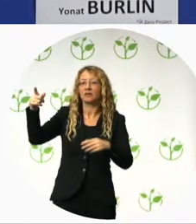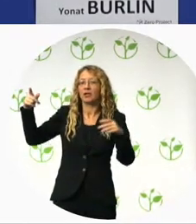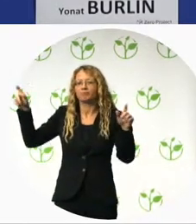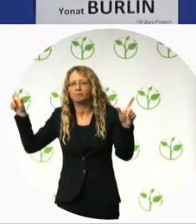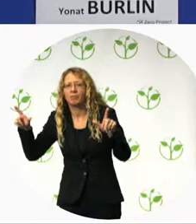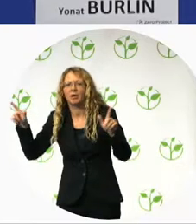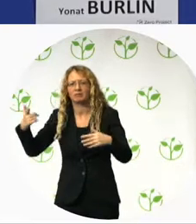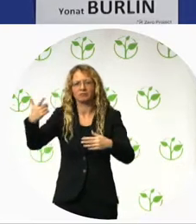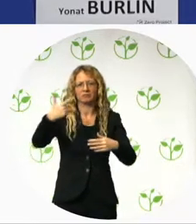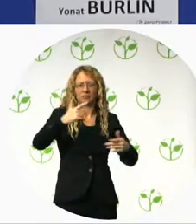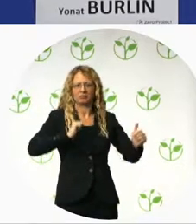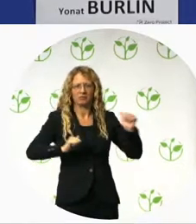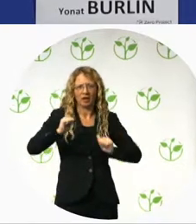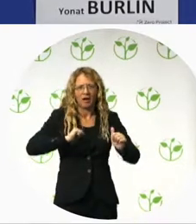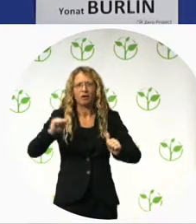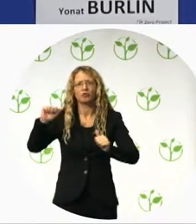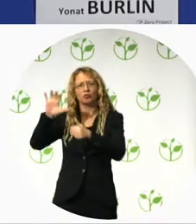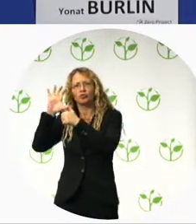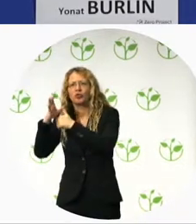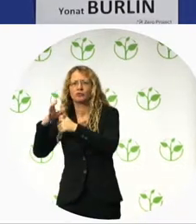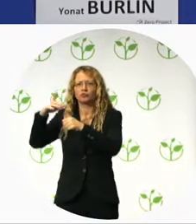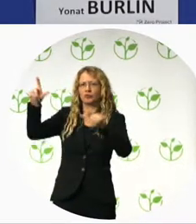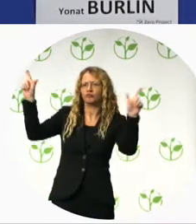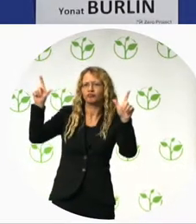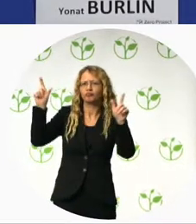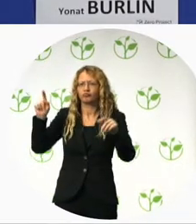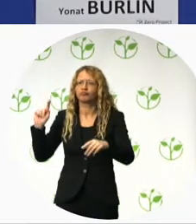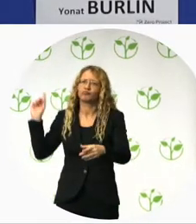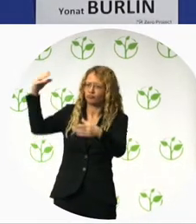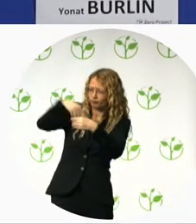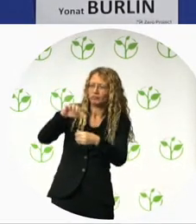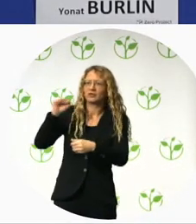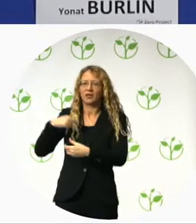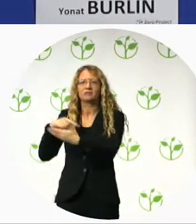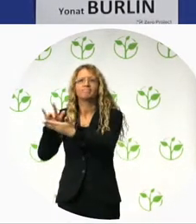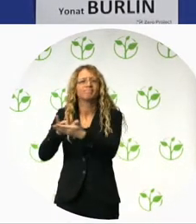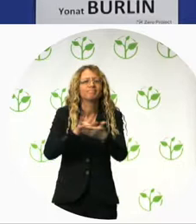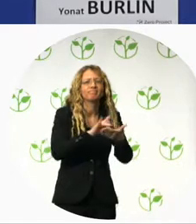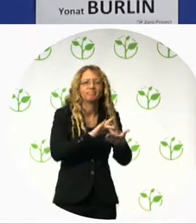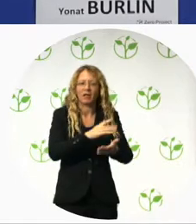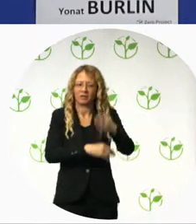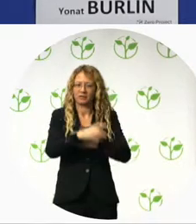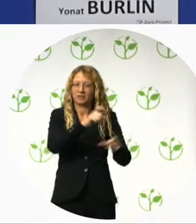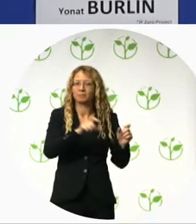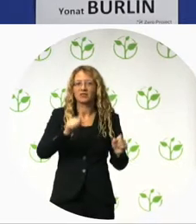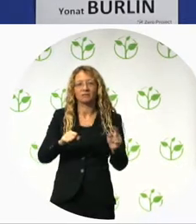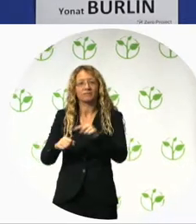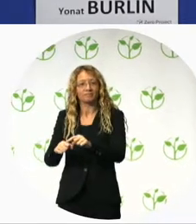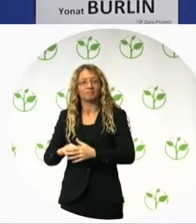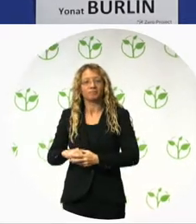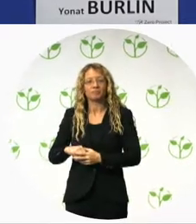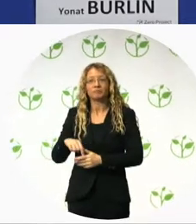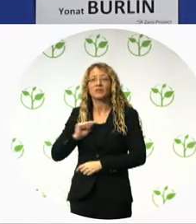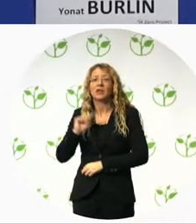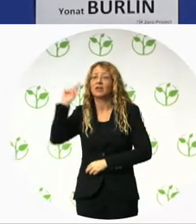what brings everyone together. So our mission is to make shows accessible, every single performance, anywhere in the world. We're a startup